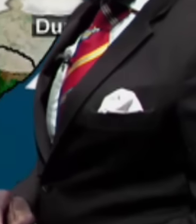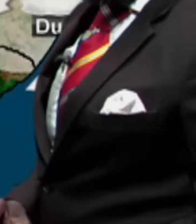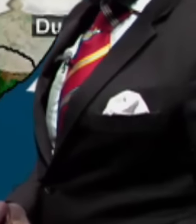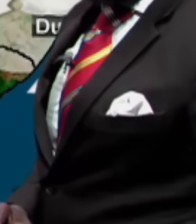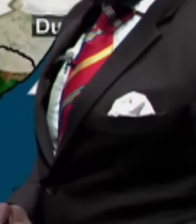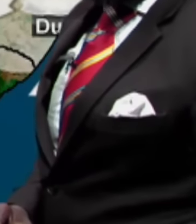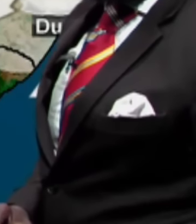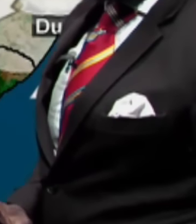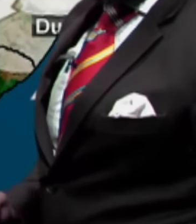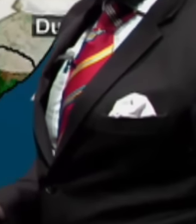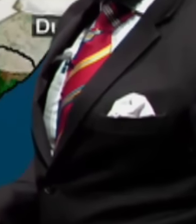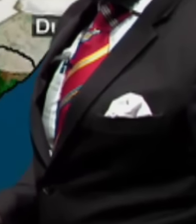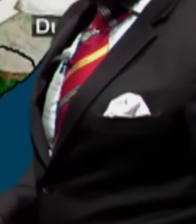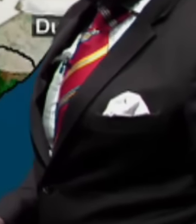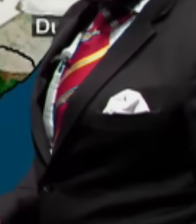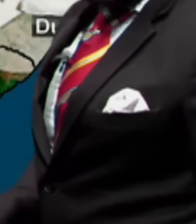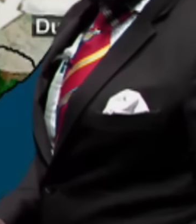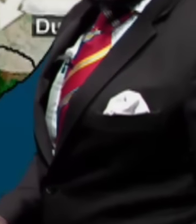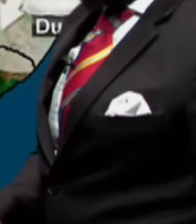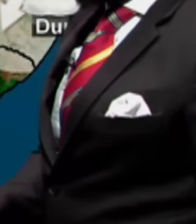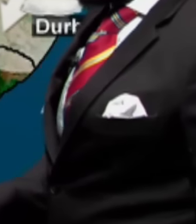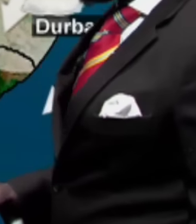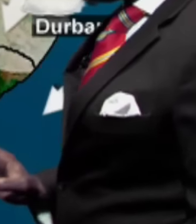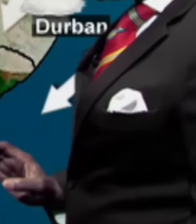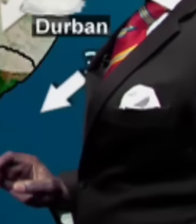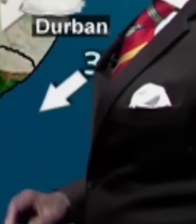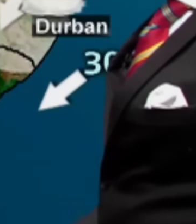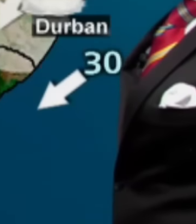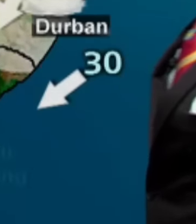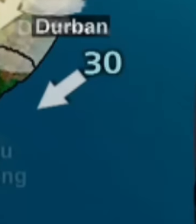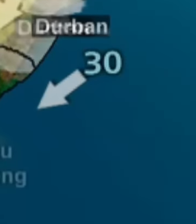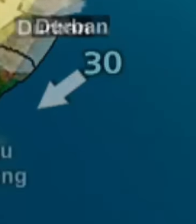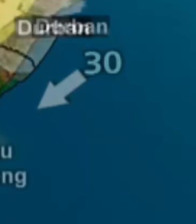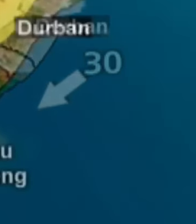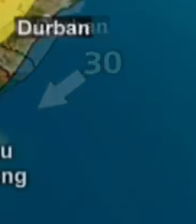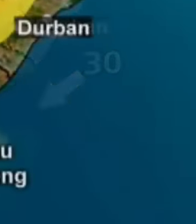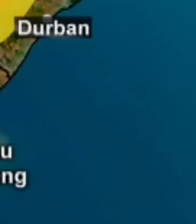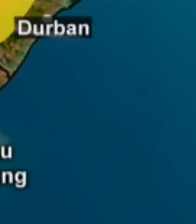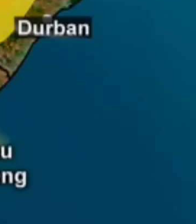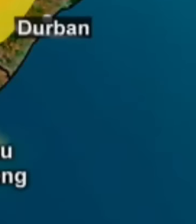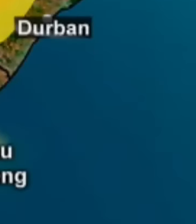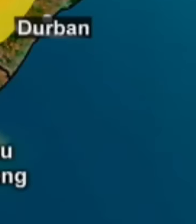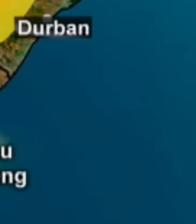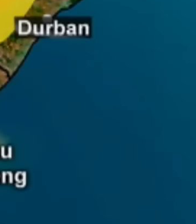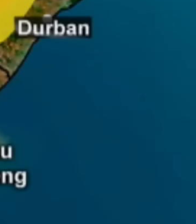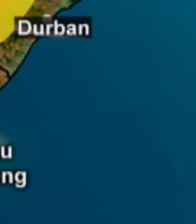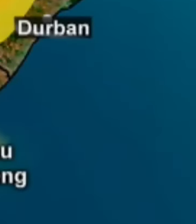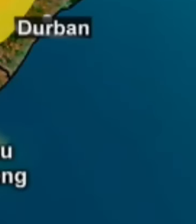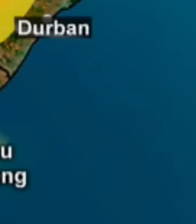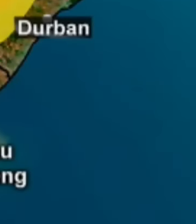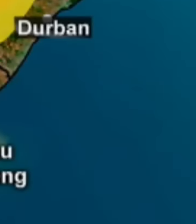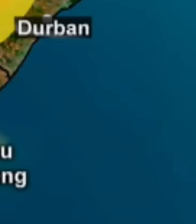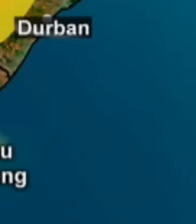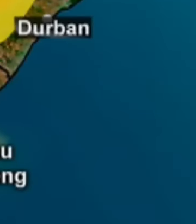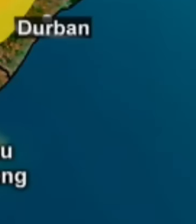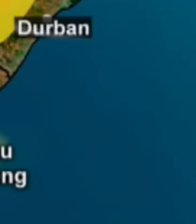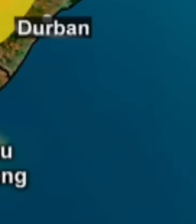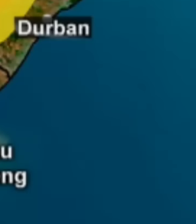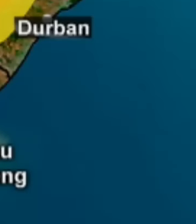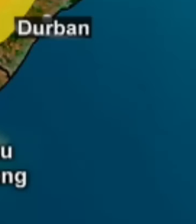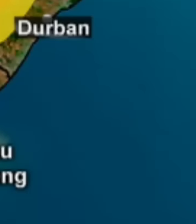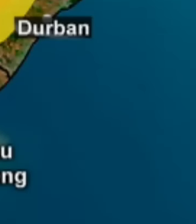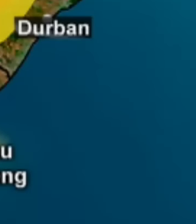tla jalo ka haro thekong tla bele fela mafatsana a itšele nga duduma ka thoko ho mabopo ho sentse ba na fela mo e sa enkae ba bo re petse tlhokomedisa hore boholo ba ka